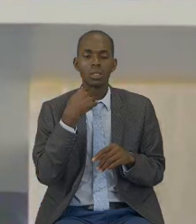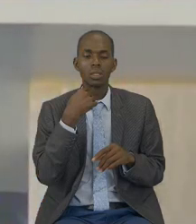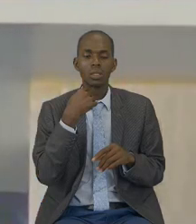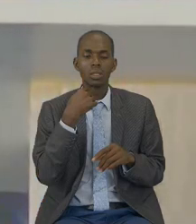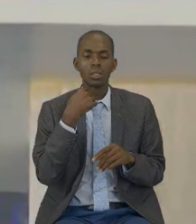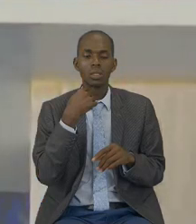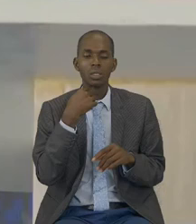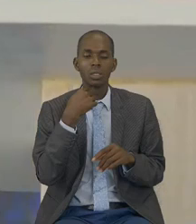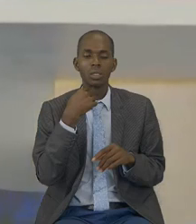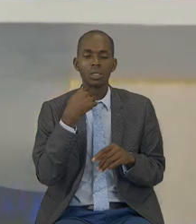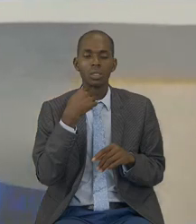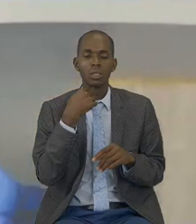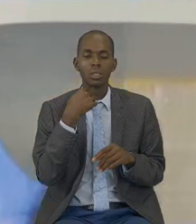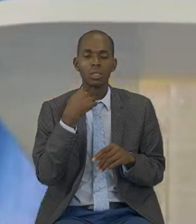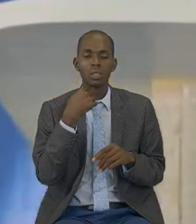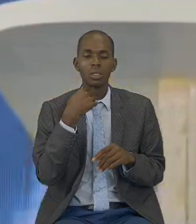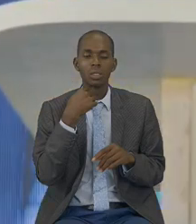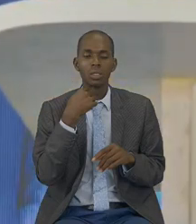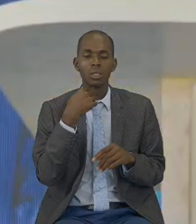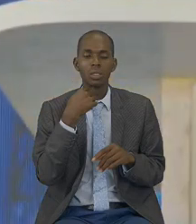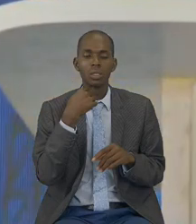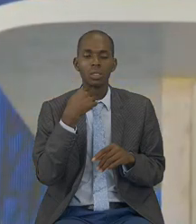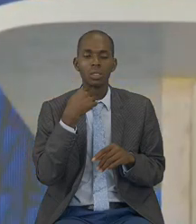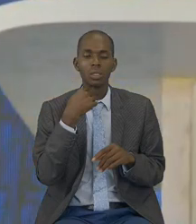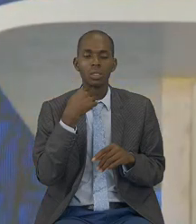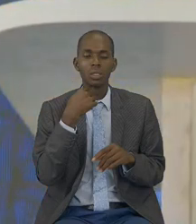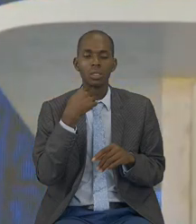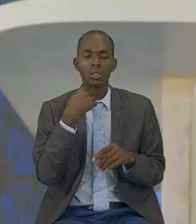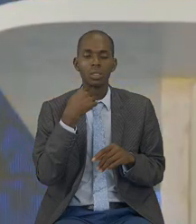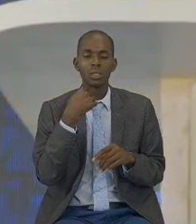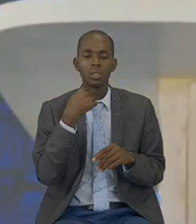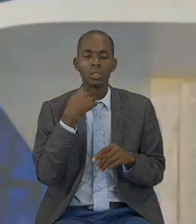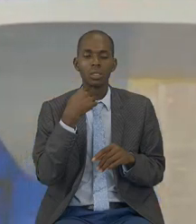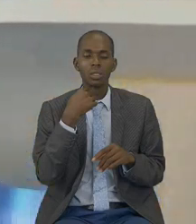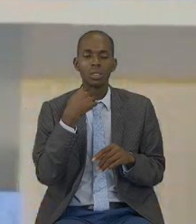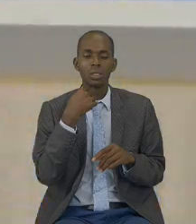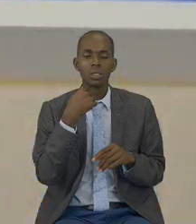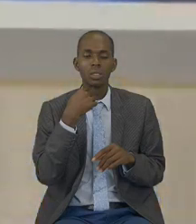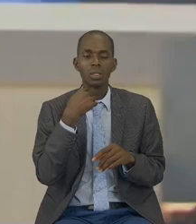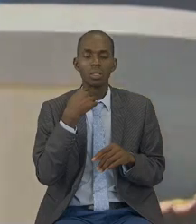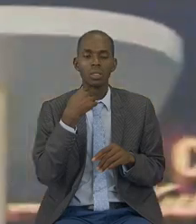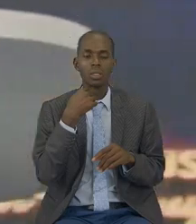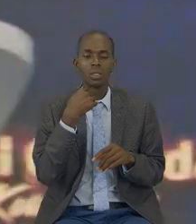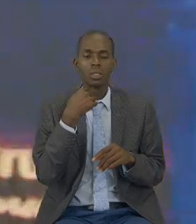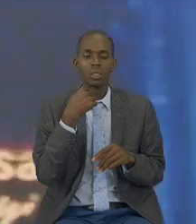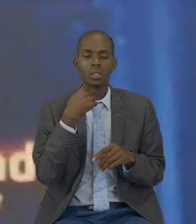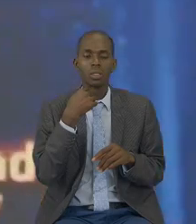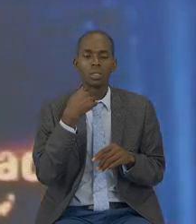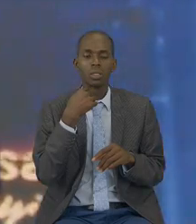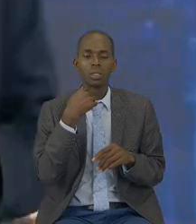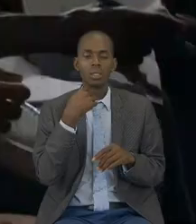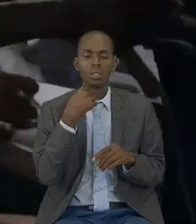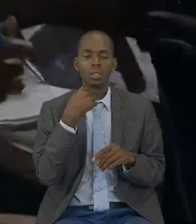found grace in my sight, and I know thee by name. We'll come to point number three now. Point